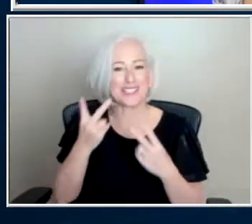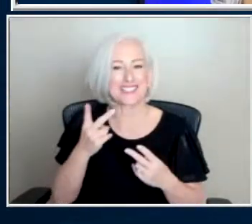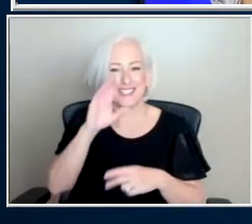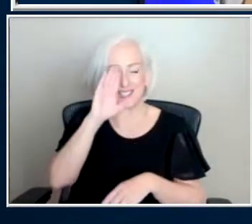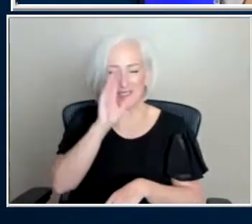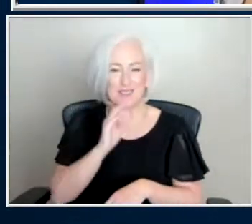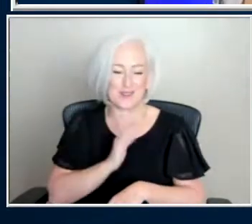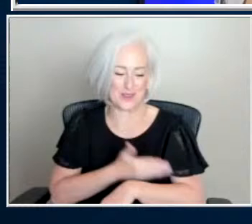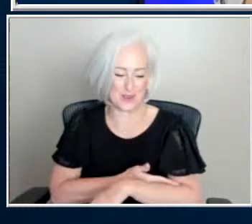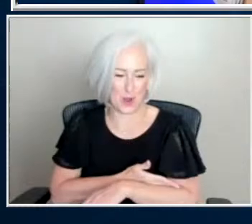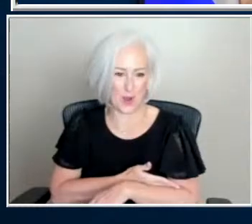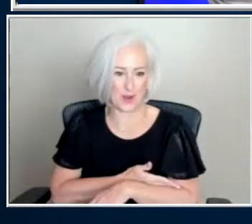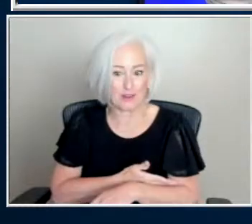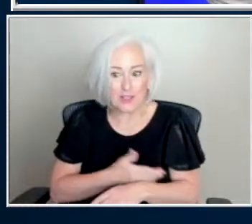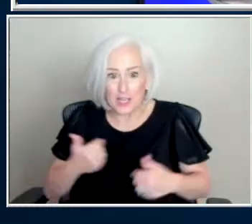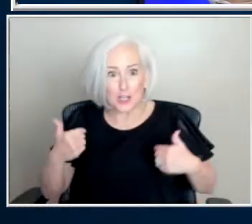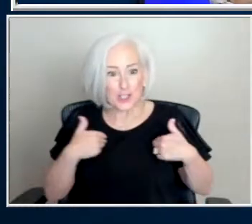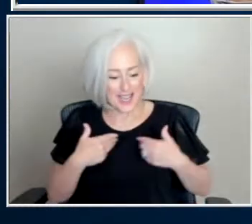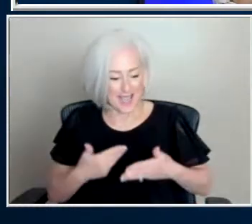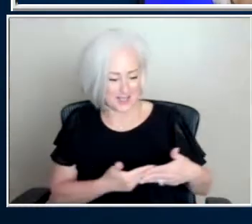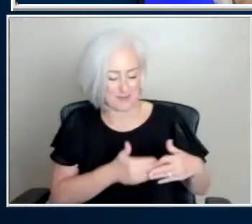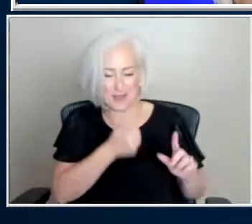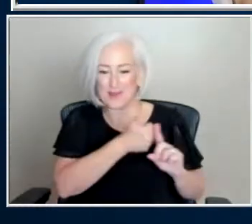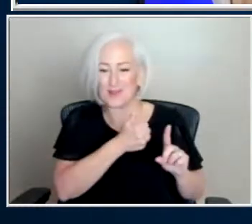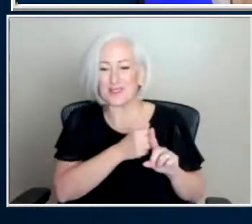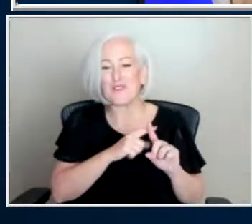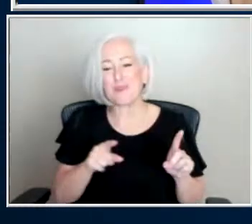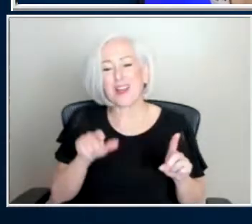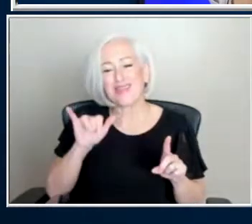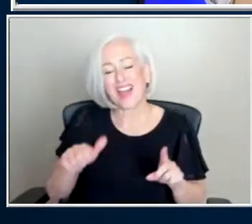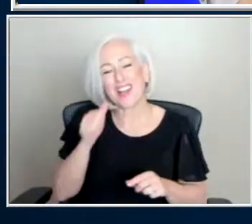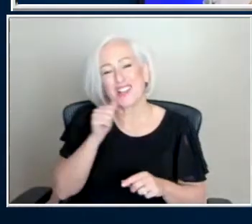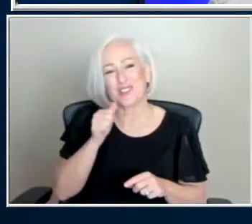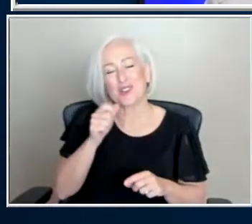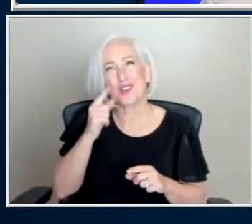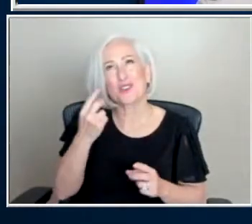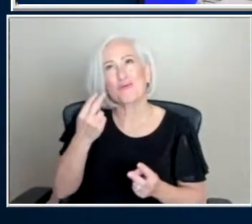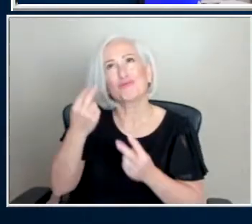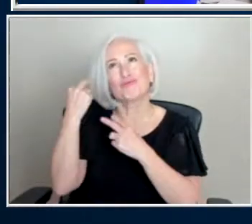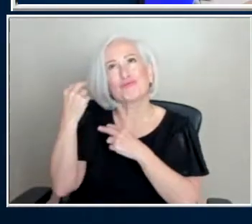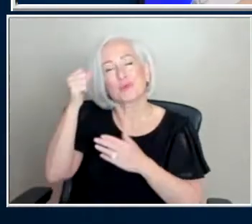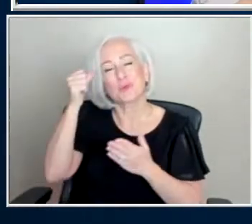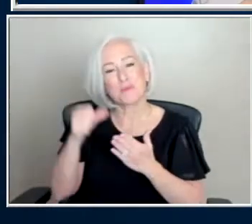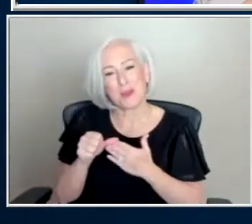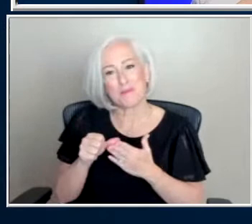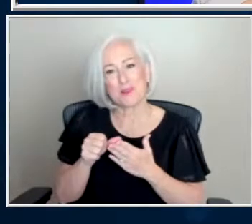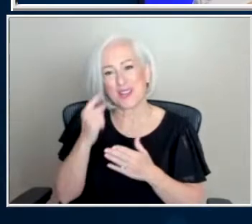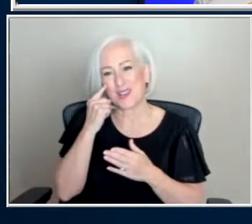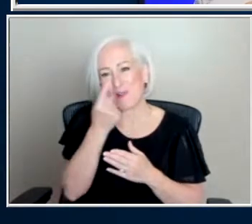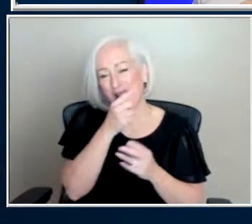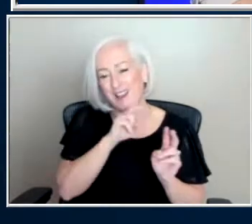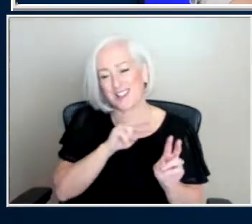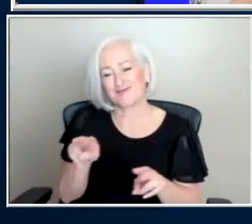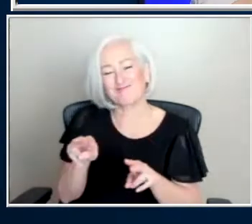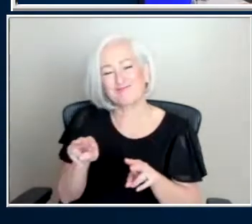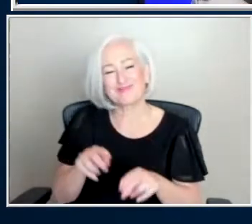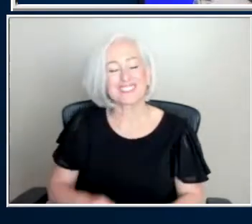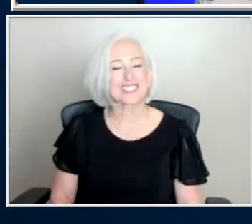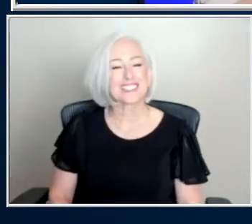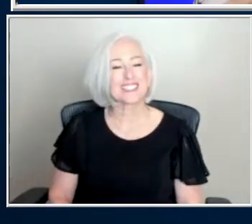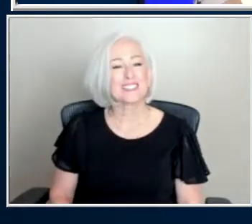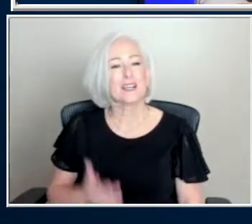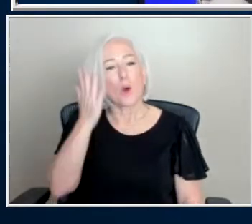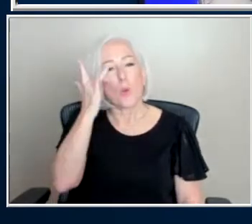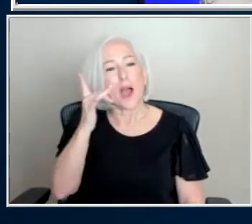mom giving birth to her child, but this is the girl that you know and that you see through your eyes. What made you pick up the pen and